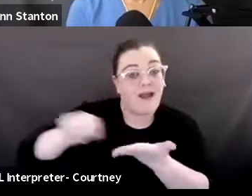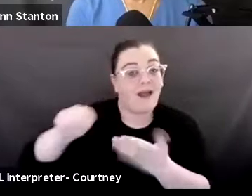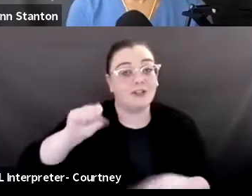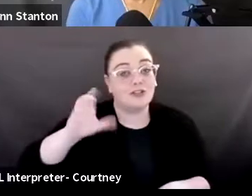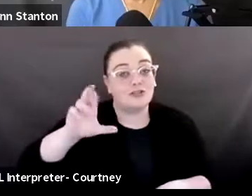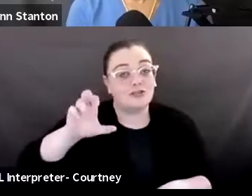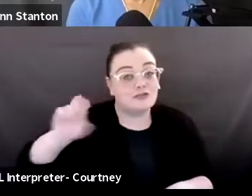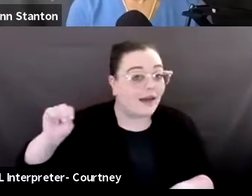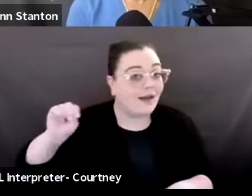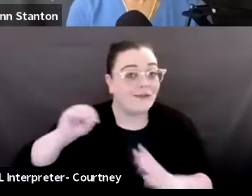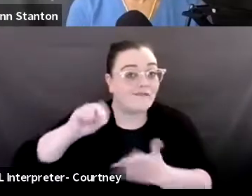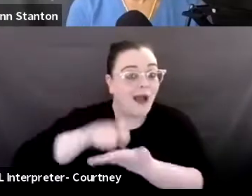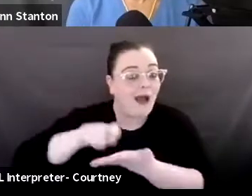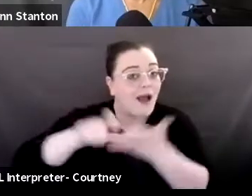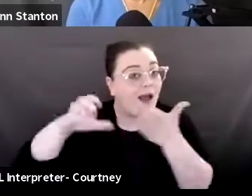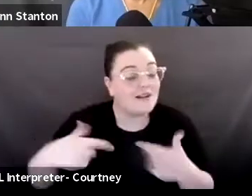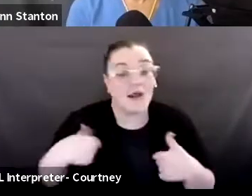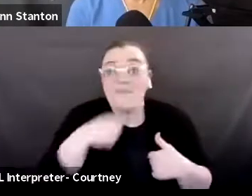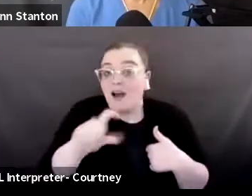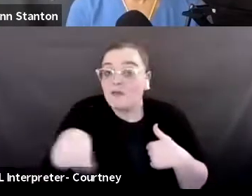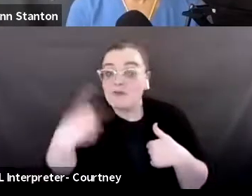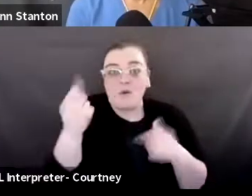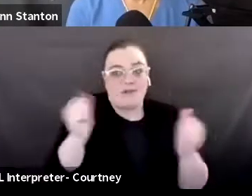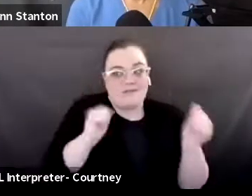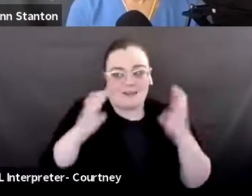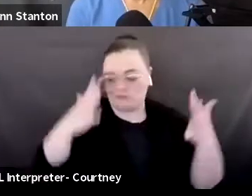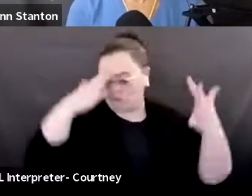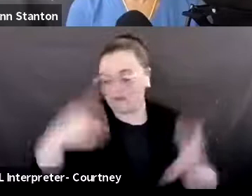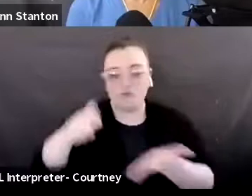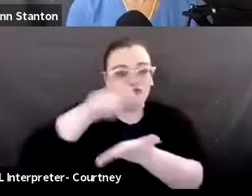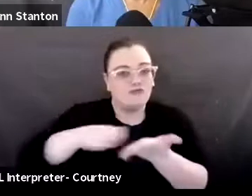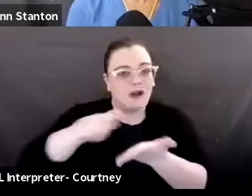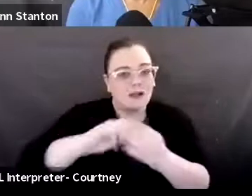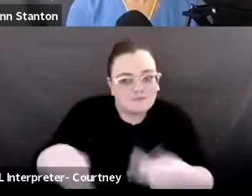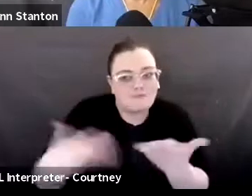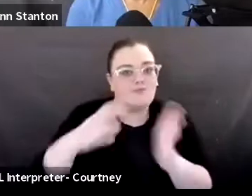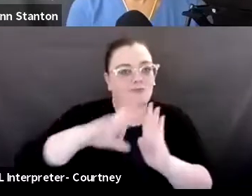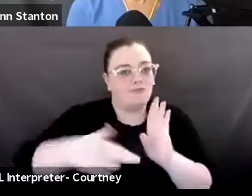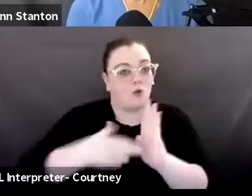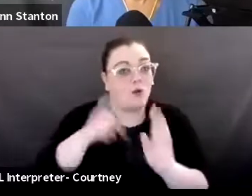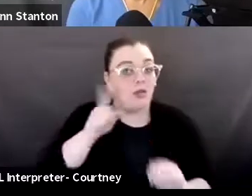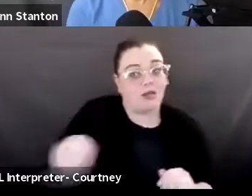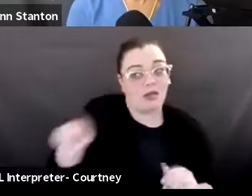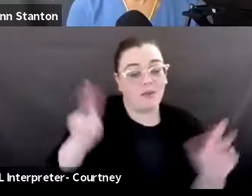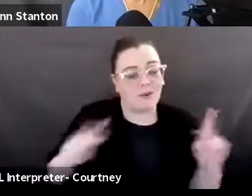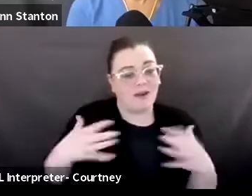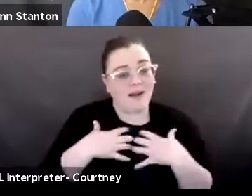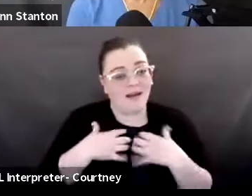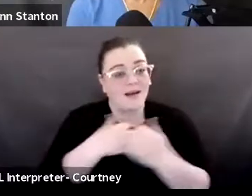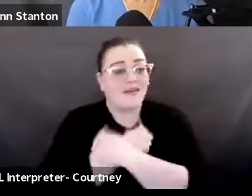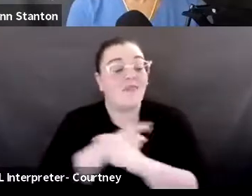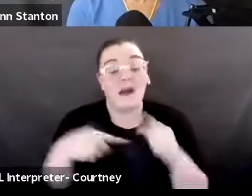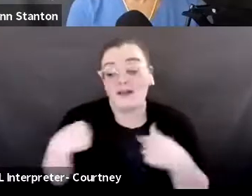only one. I'm not the only actor out there writing, for people that they love. But in the past week